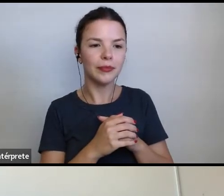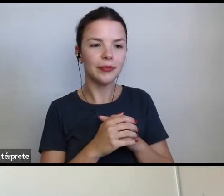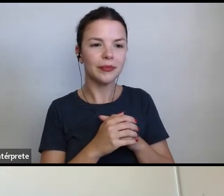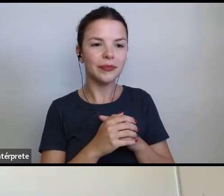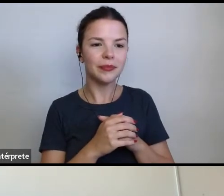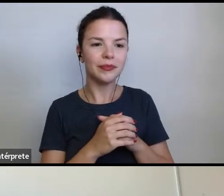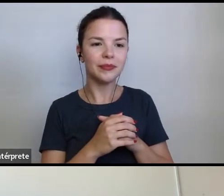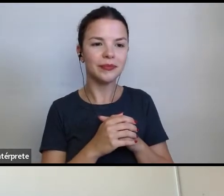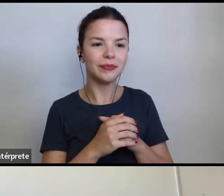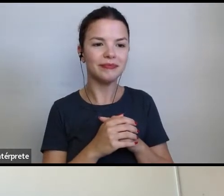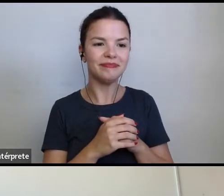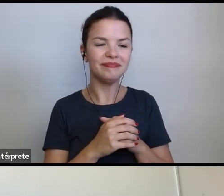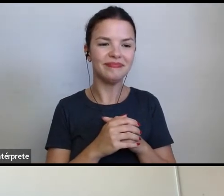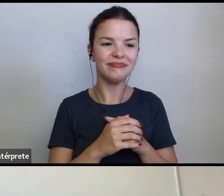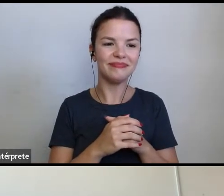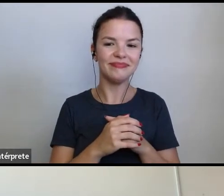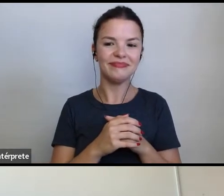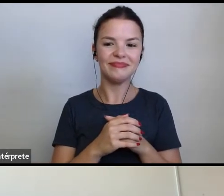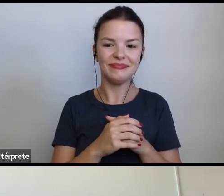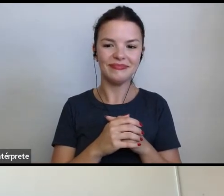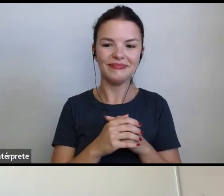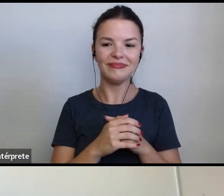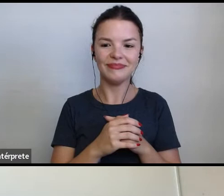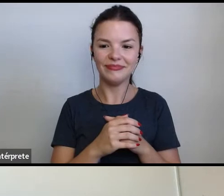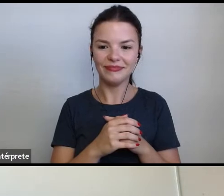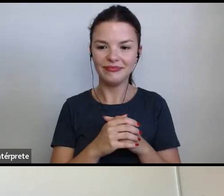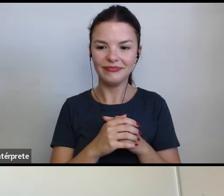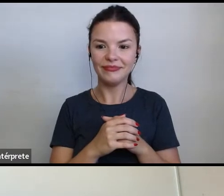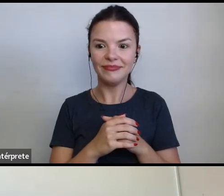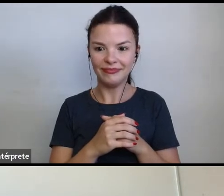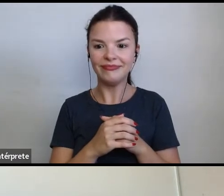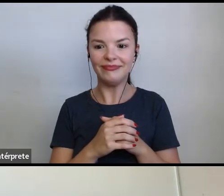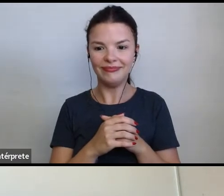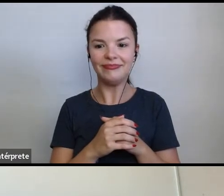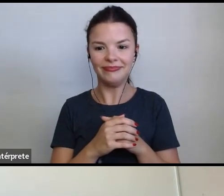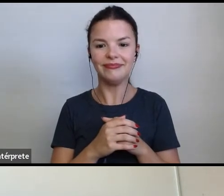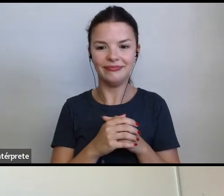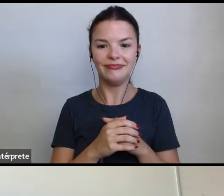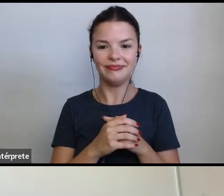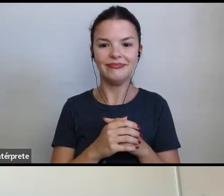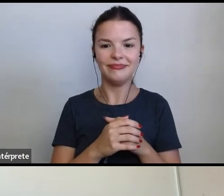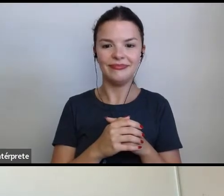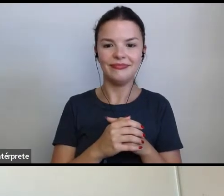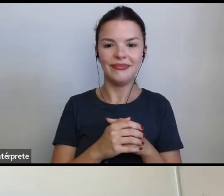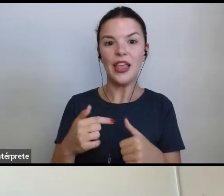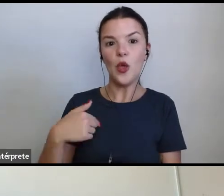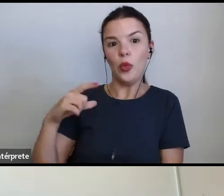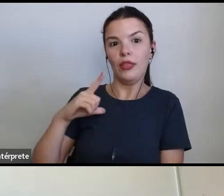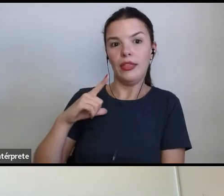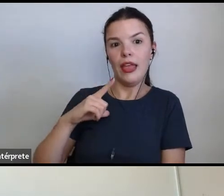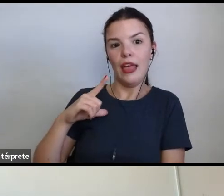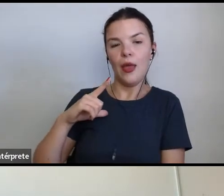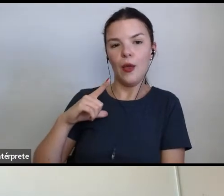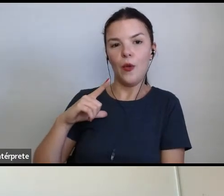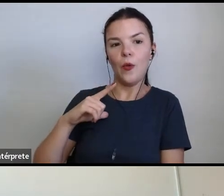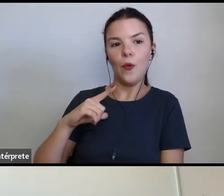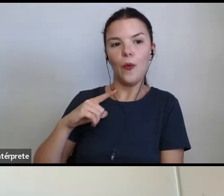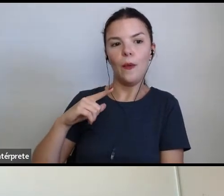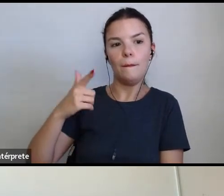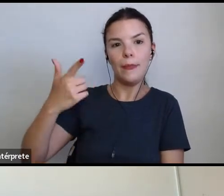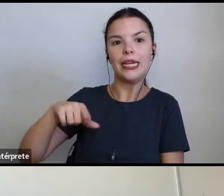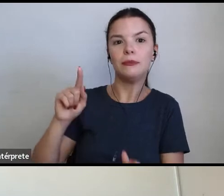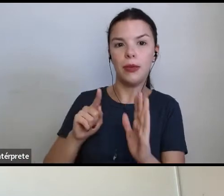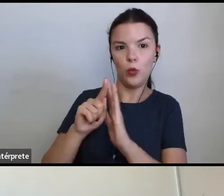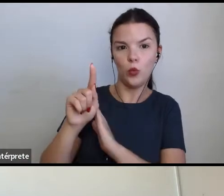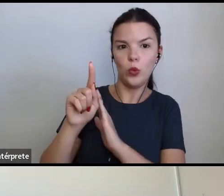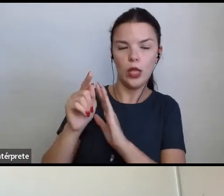Oh, yeah. So I also have a question from my colleagues, Peter Jordan. Thank you for this